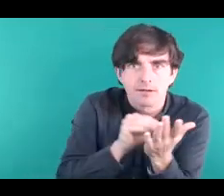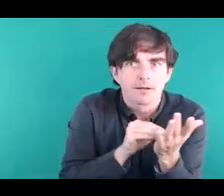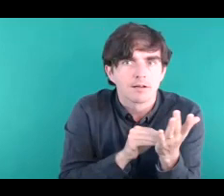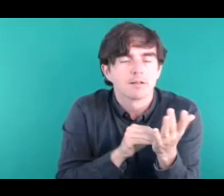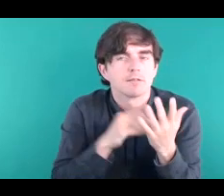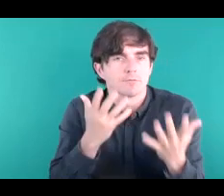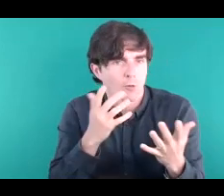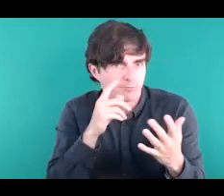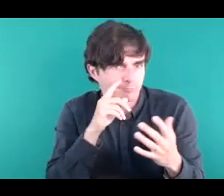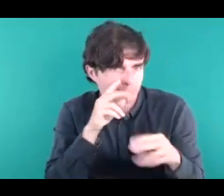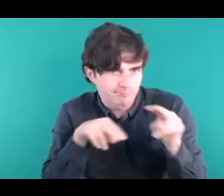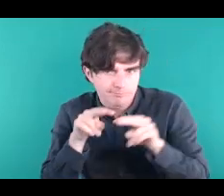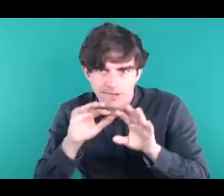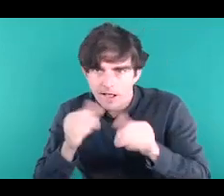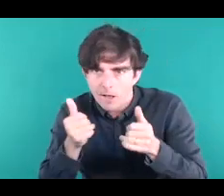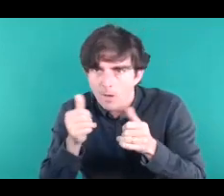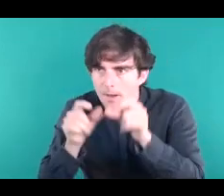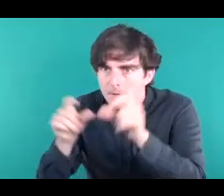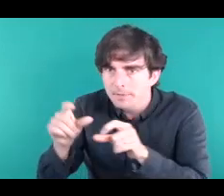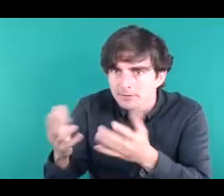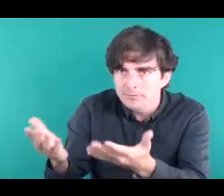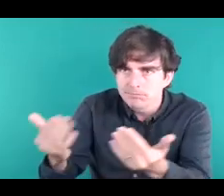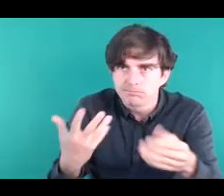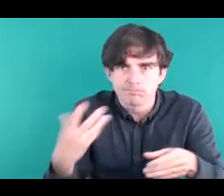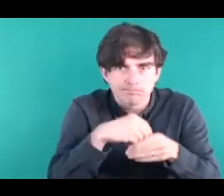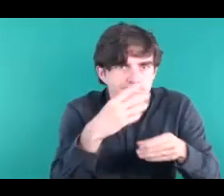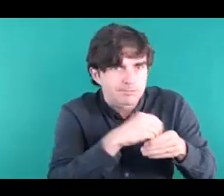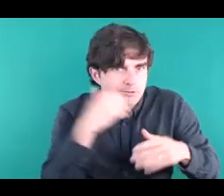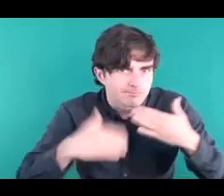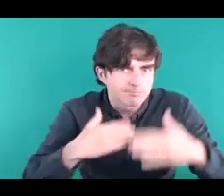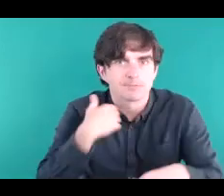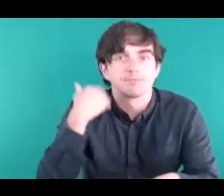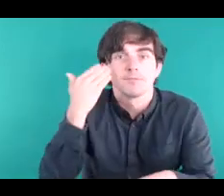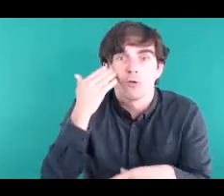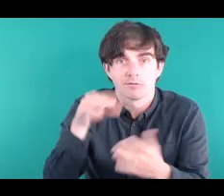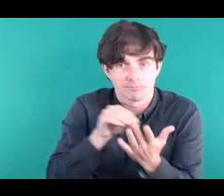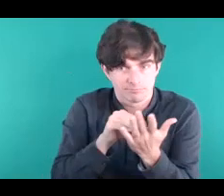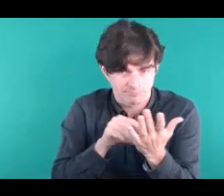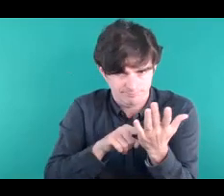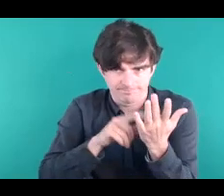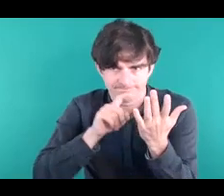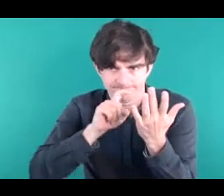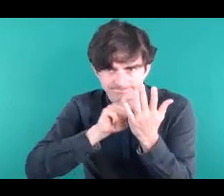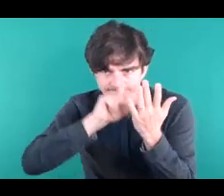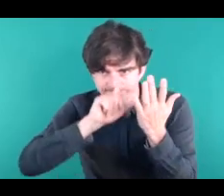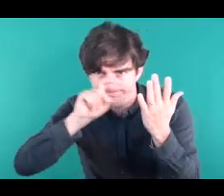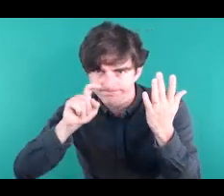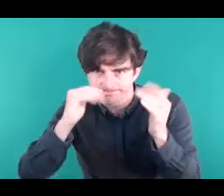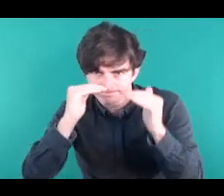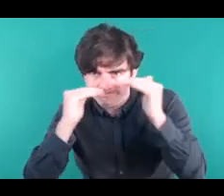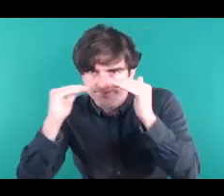sit there on the database for a number of years before it is reviewed, renewed, and